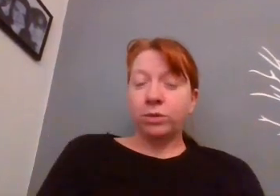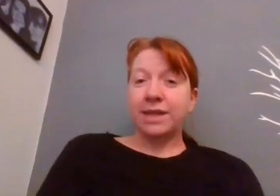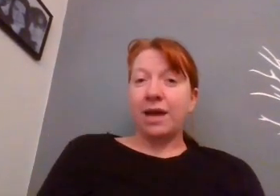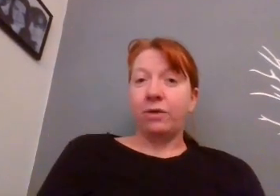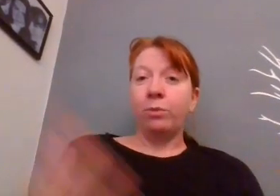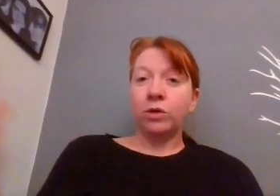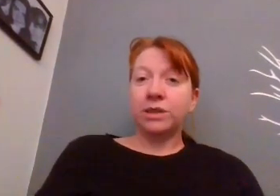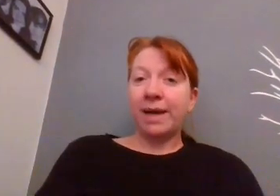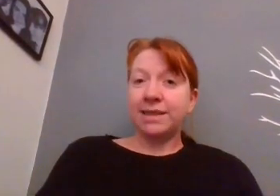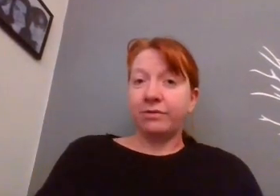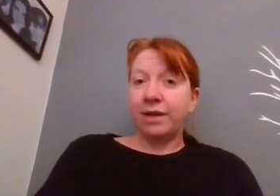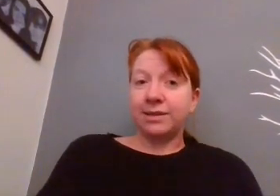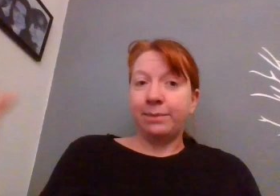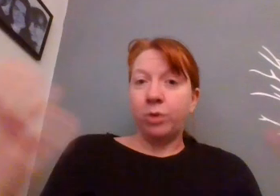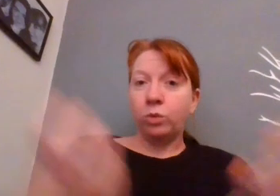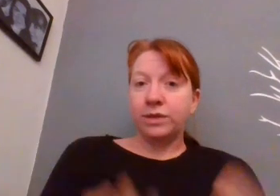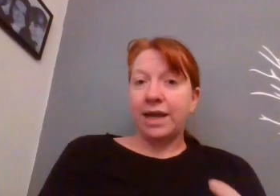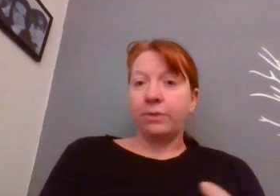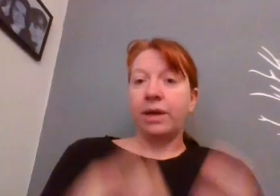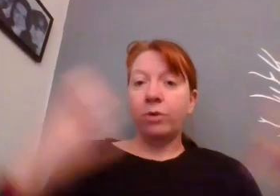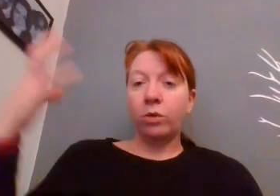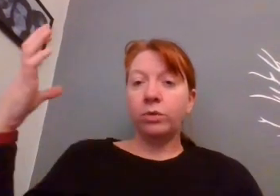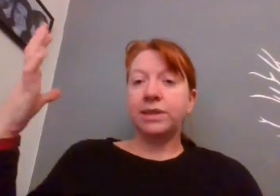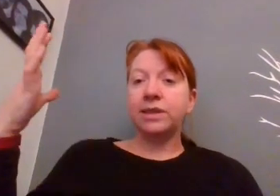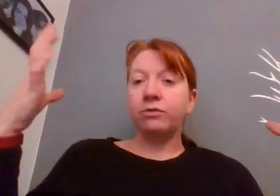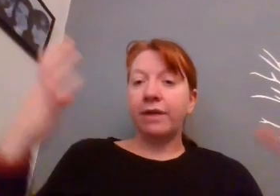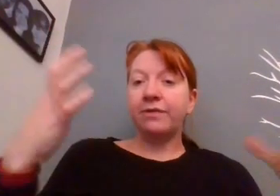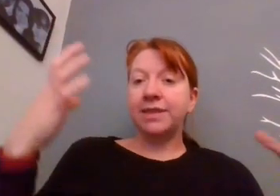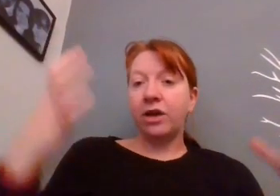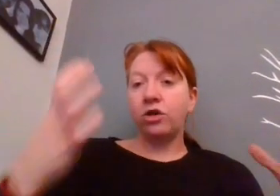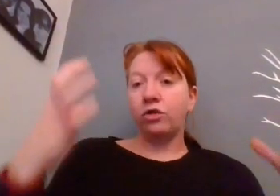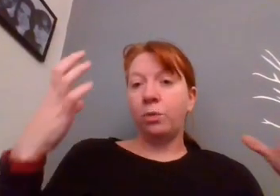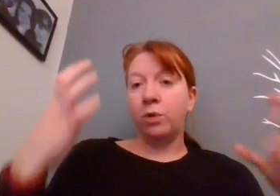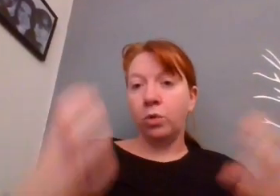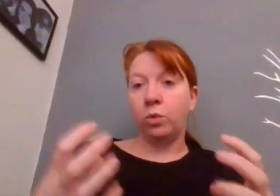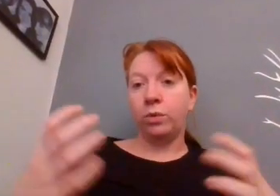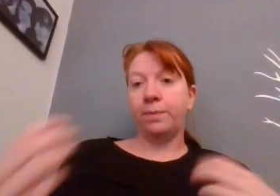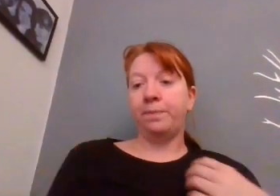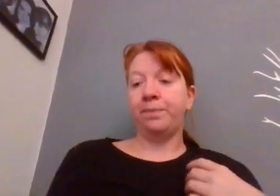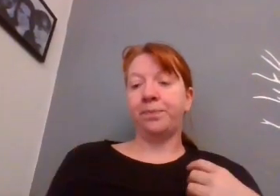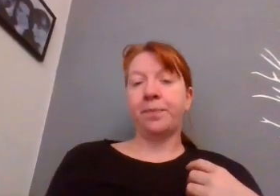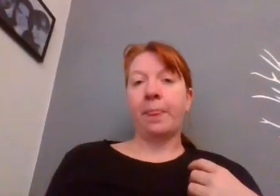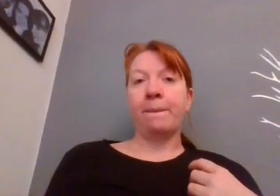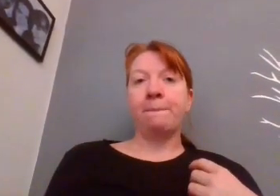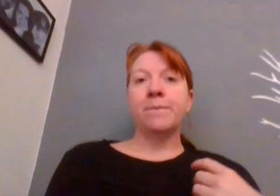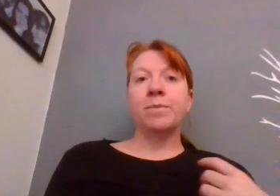sheet it pulls down, the more space around us it pulls down. It causes a gravitational pull.